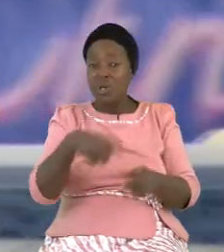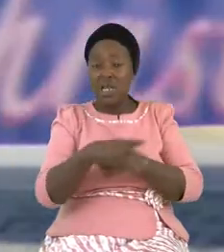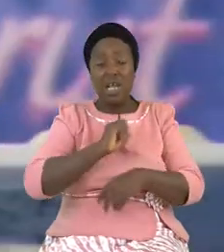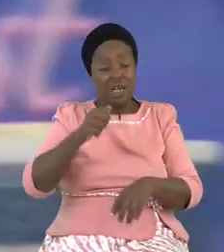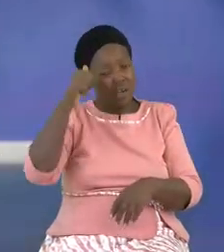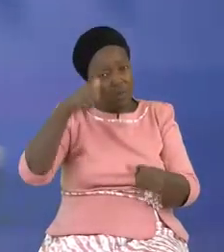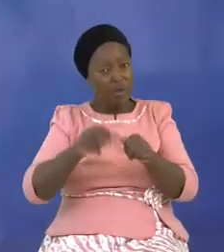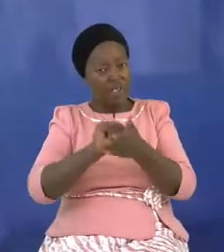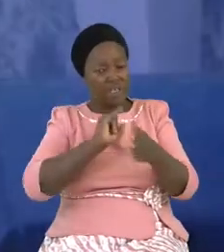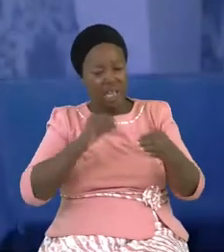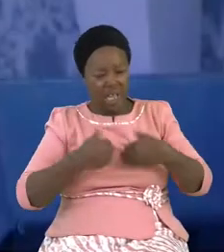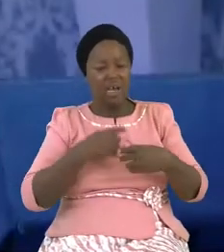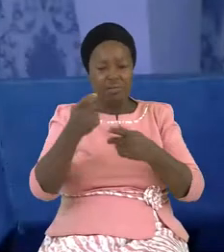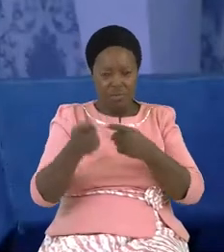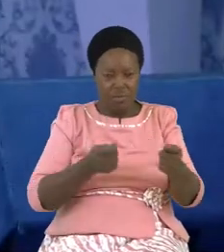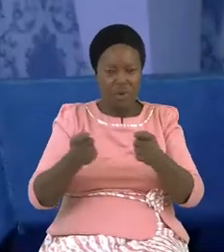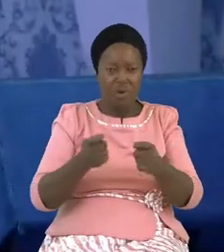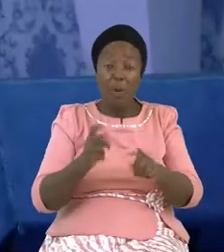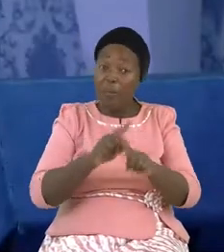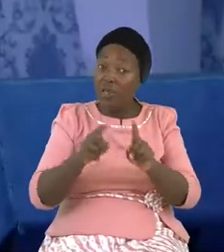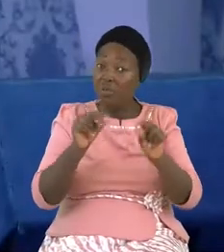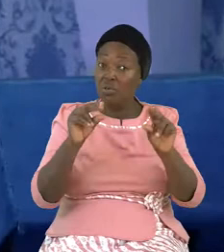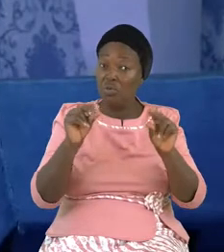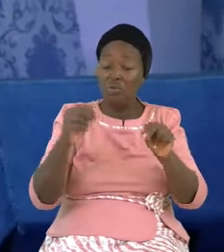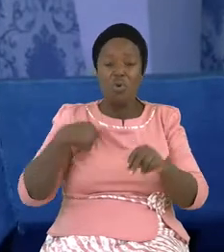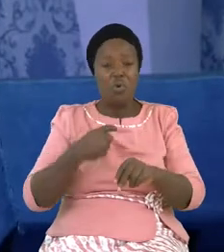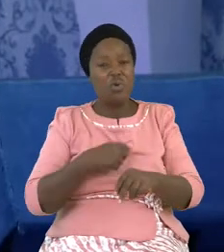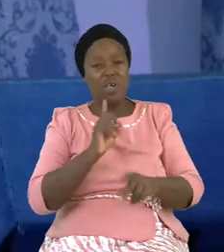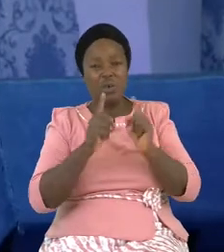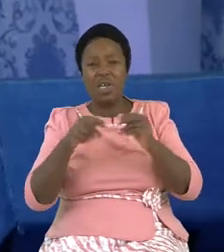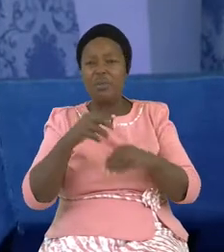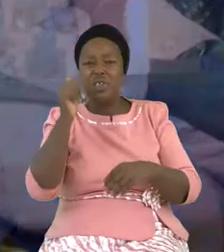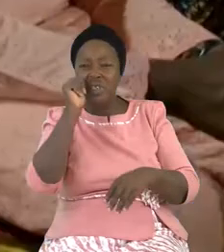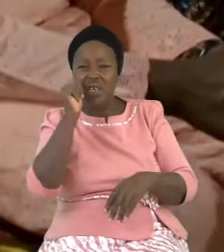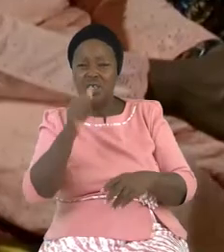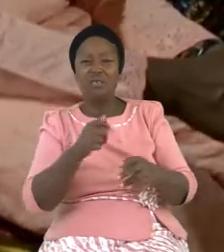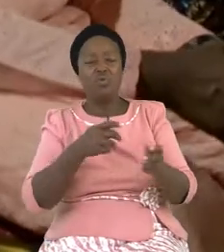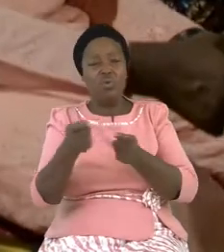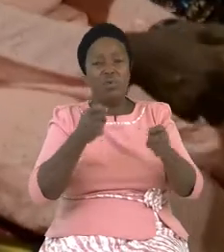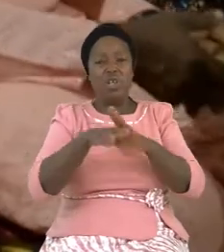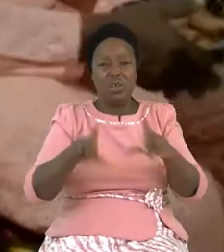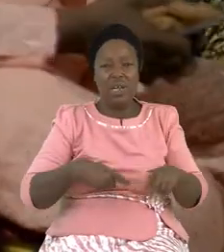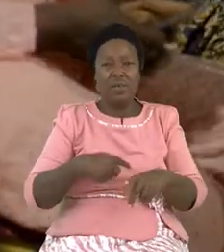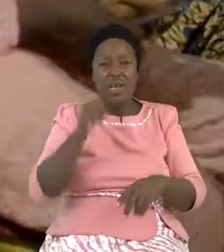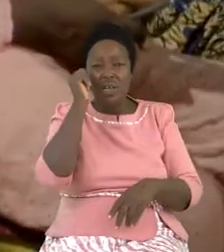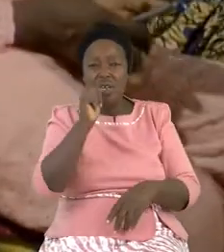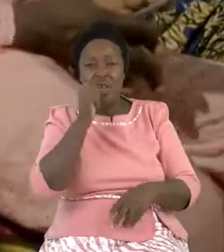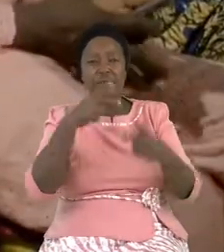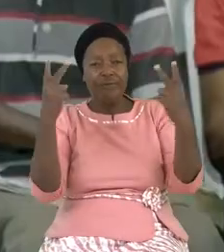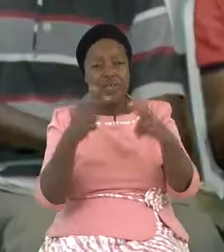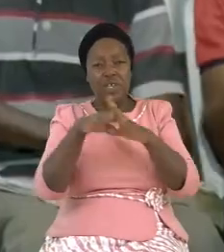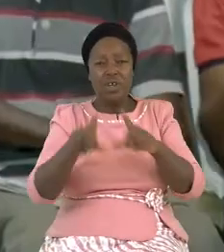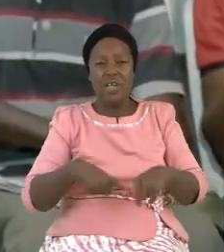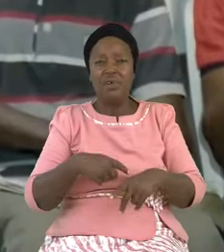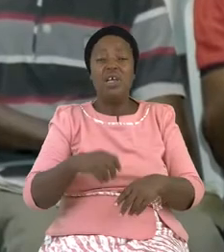talking about daily dominion in your life. Daily victory in your life. And daily triumph in your